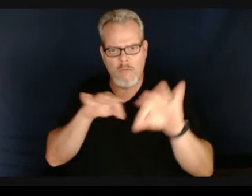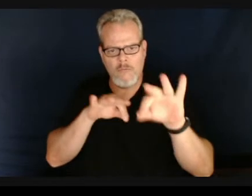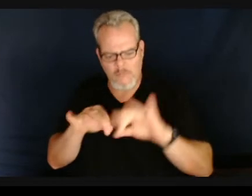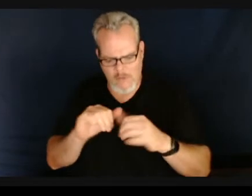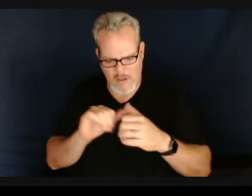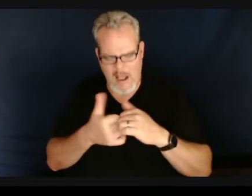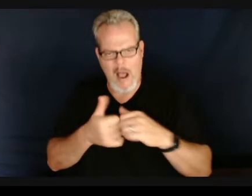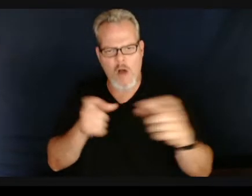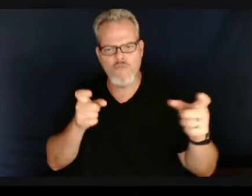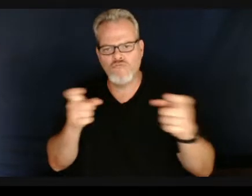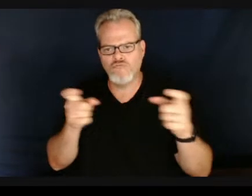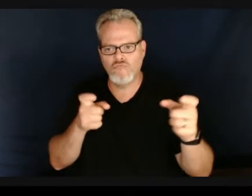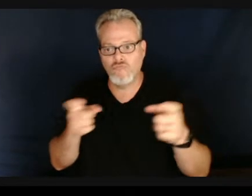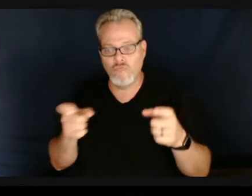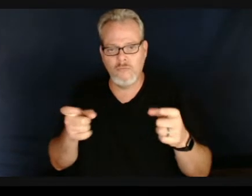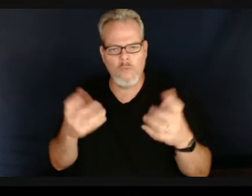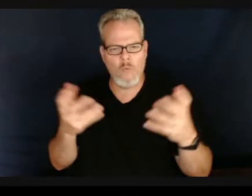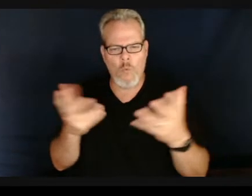But